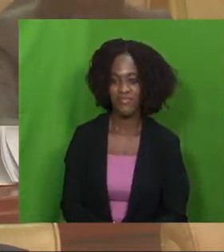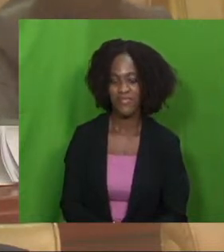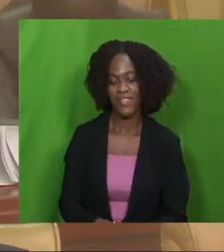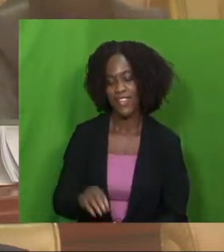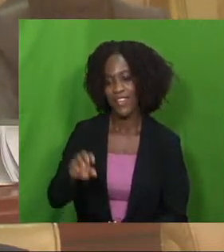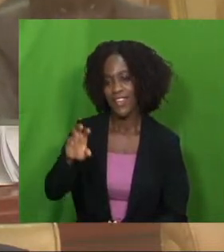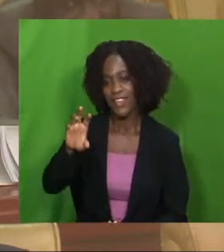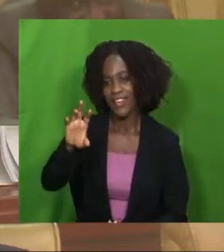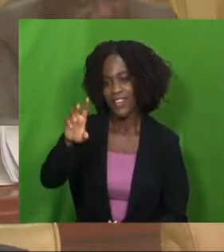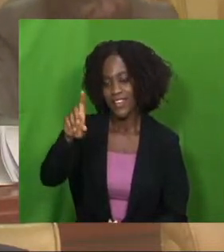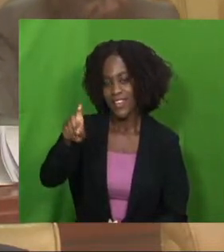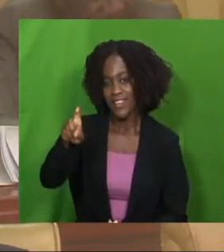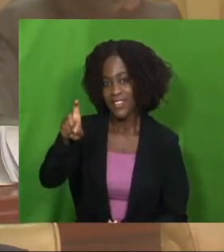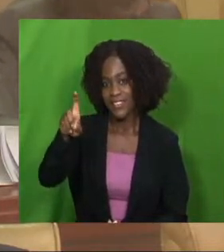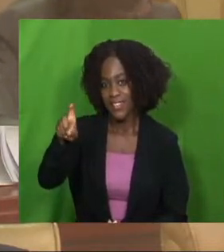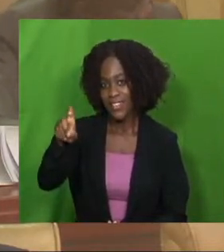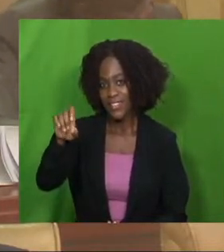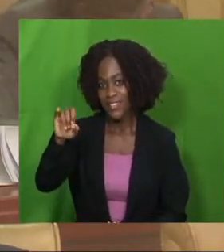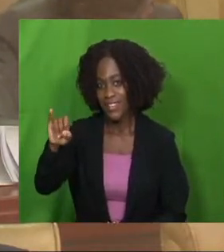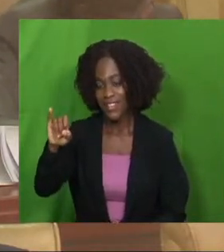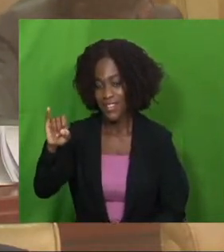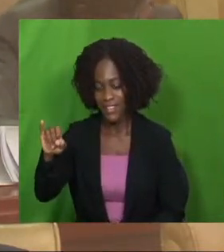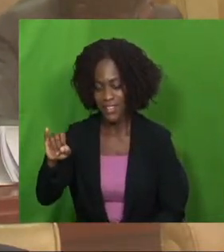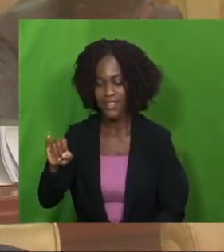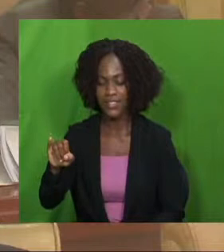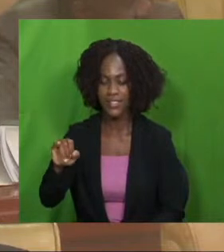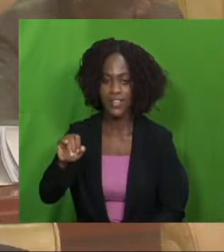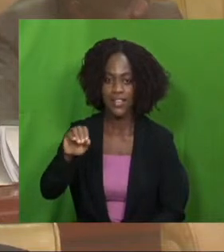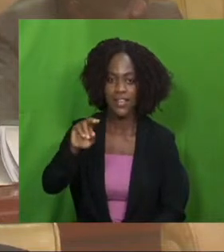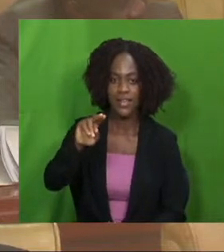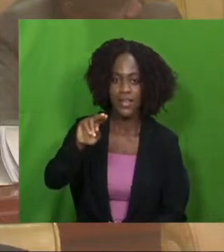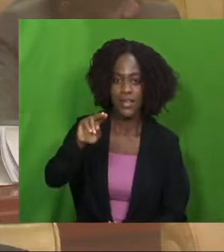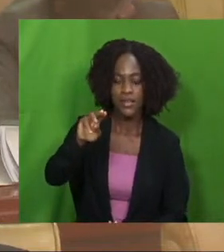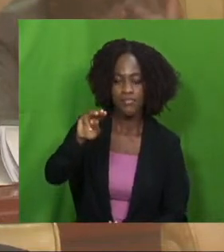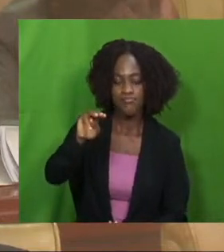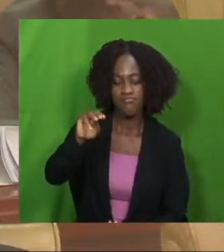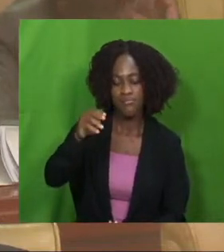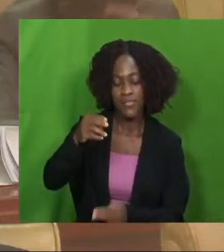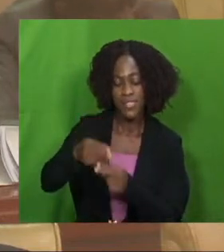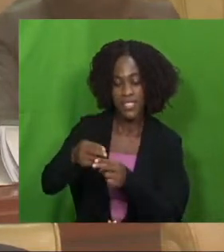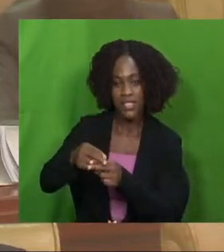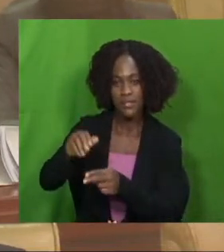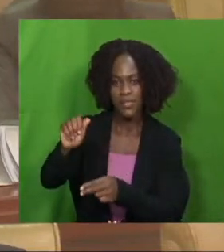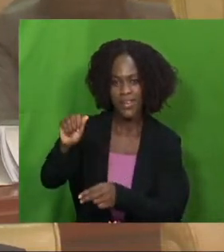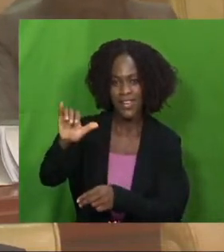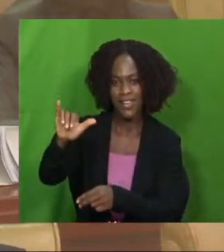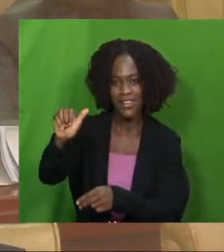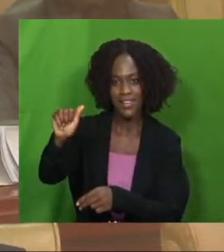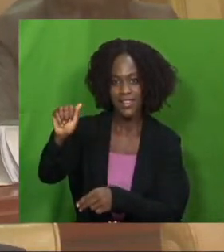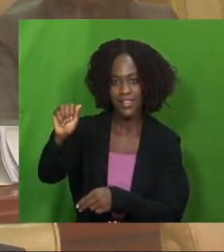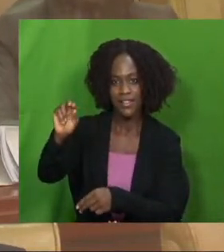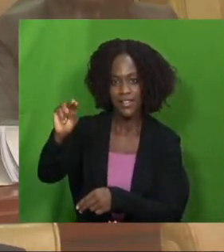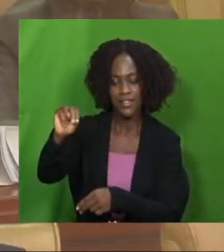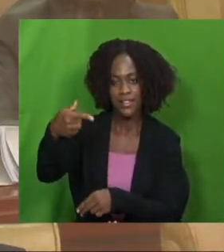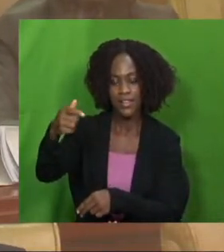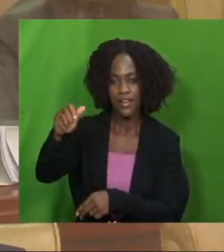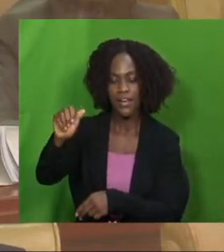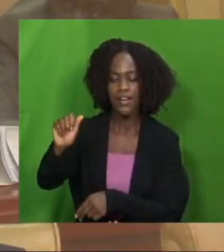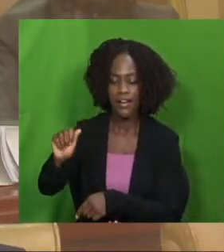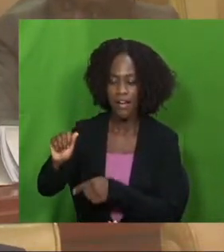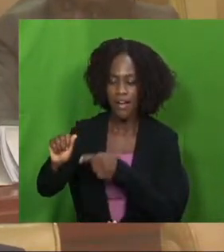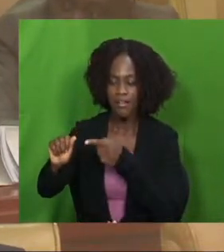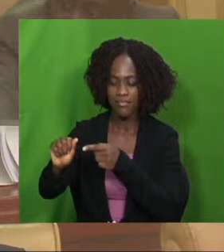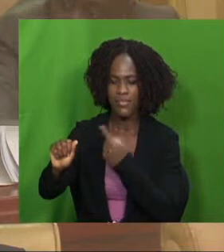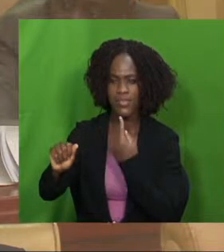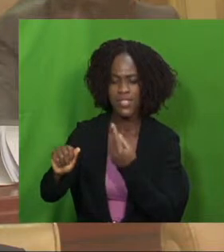XXII, Mr. Henry Ayamga. The impression I'm getting is that he also assumes the